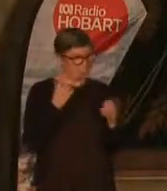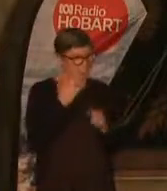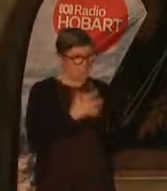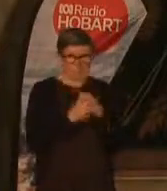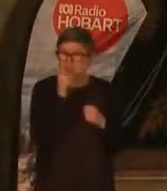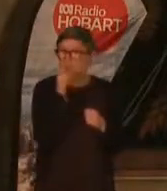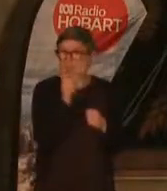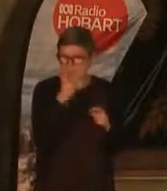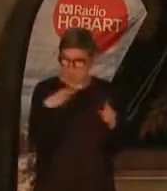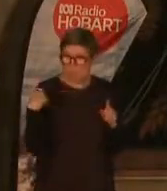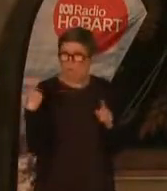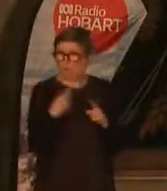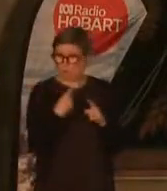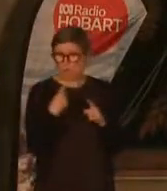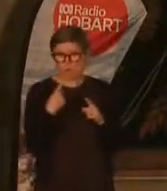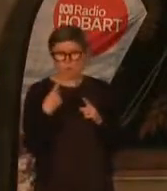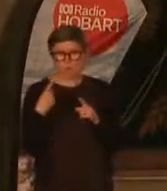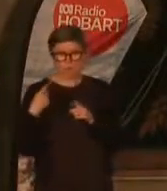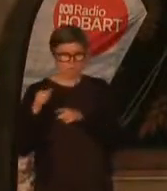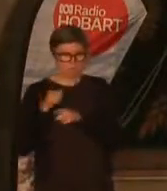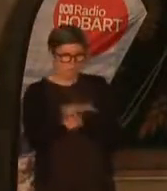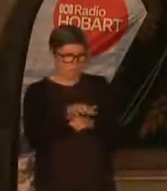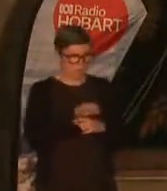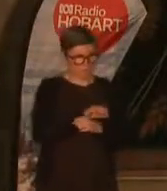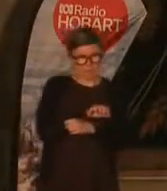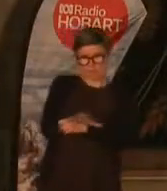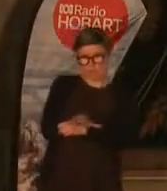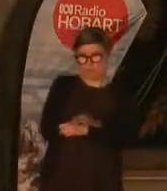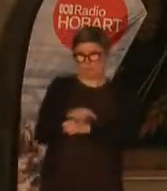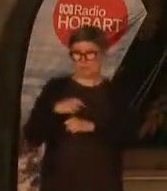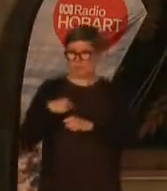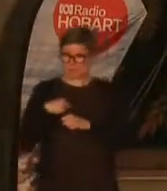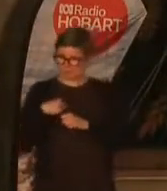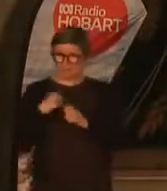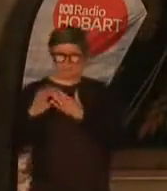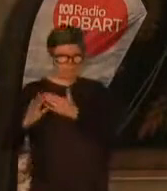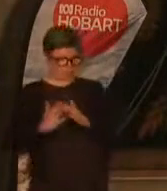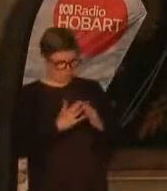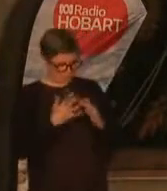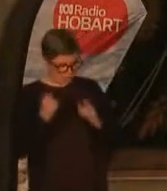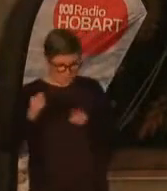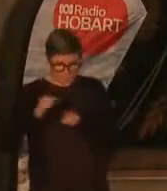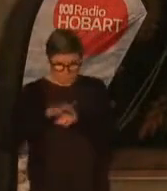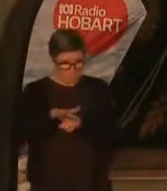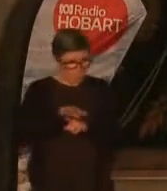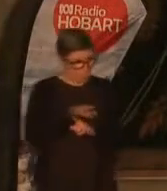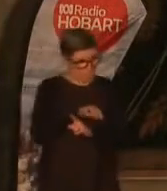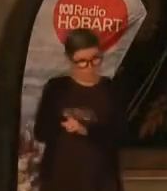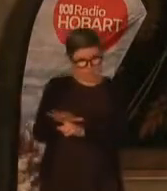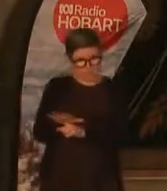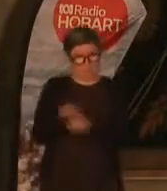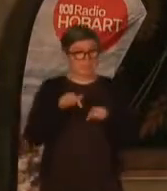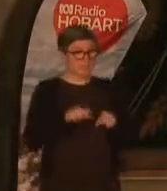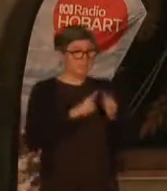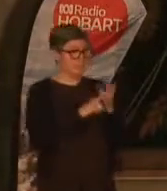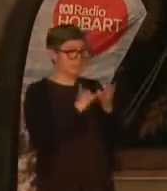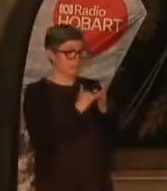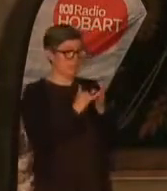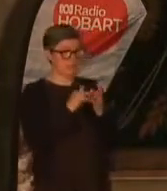all institutions, social institutions are all part of our society, and our society in Tasmania, in Lutruwita, is